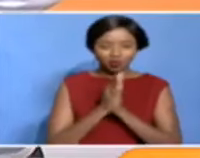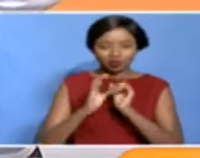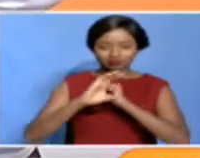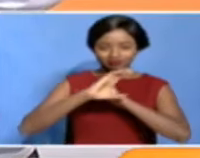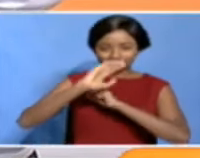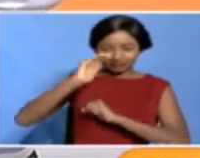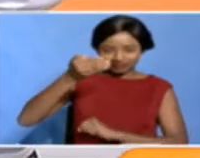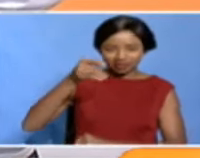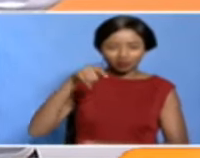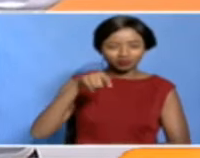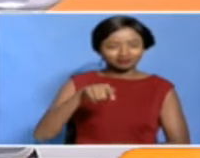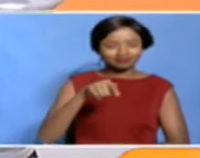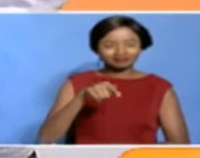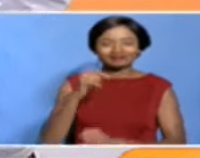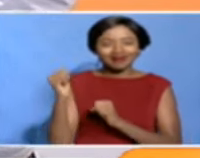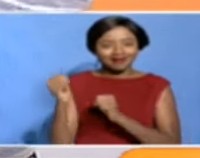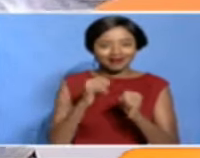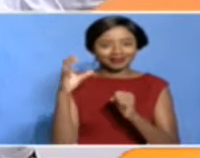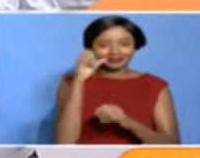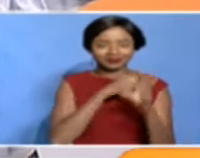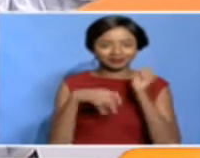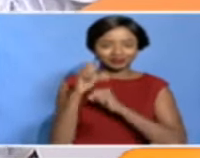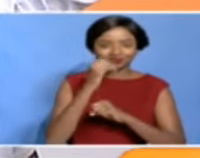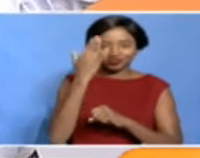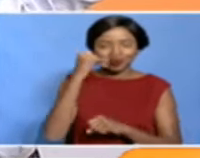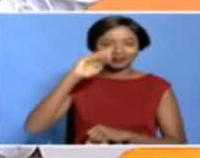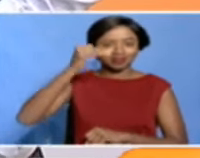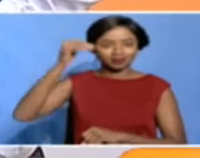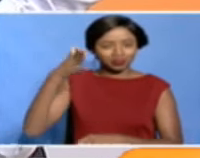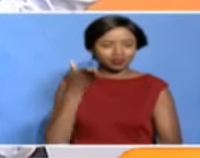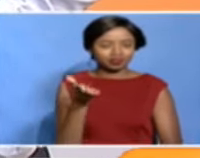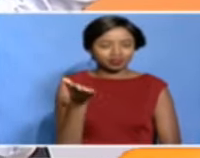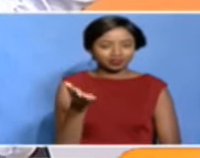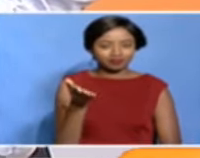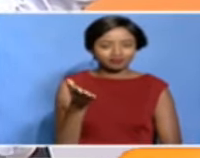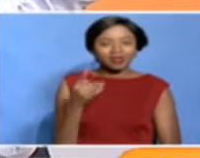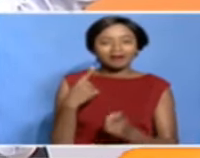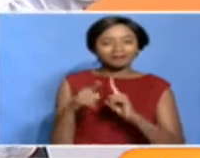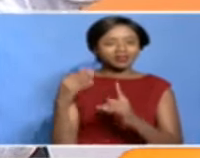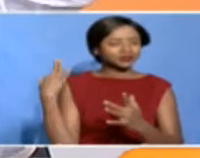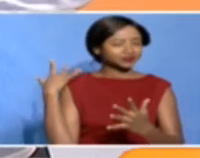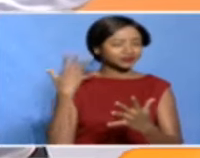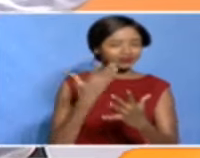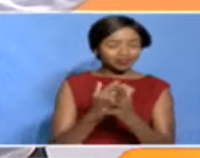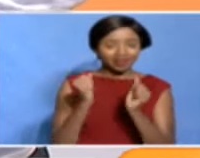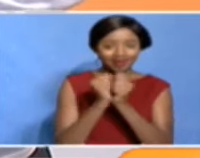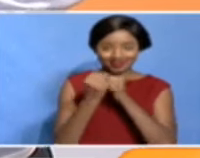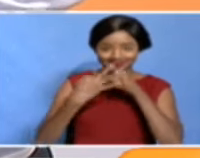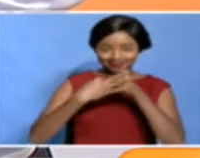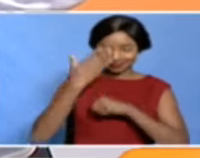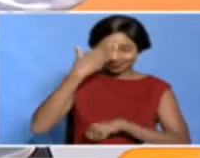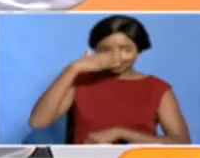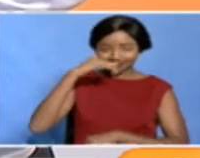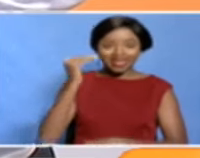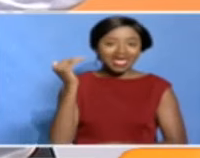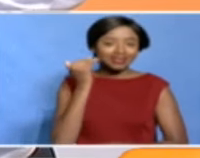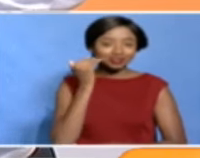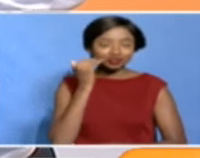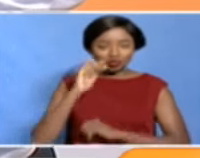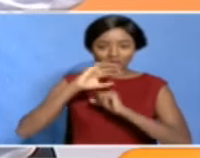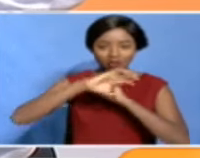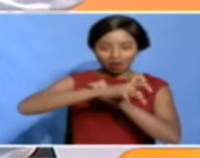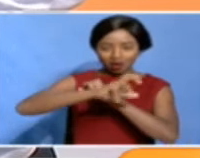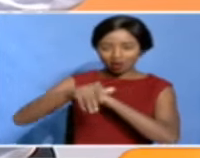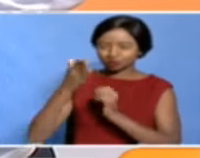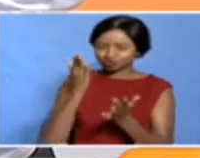That is easy to miss on the list of major urban areas. But for the last 18 days or so, Isiolo County has gripped